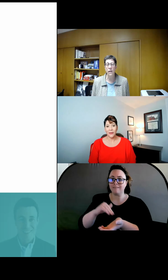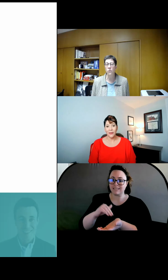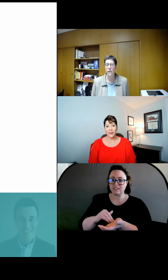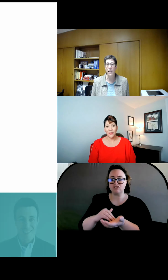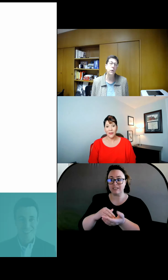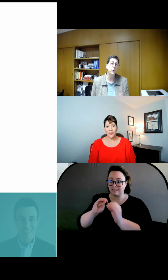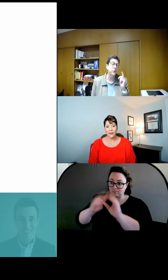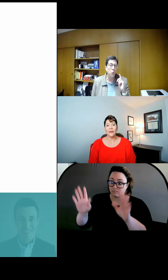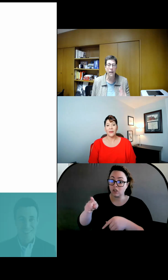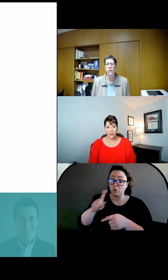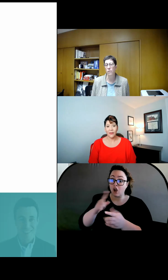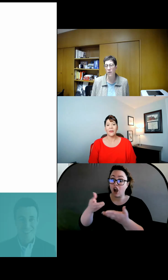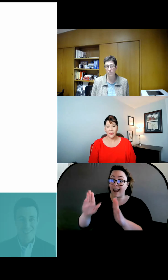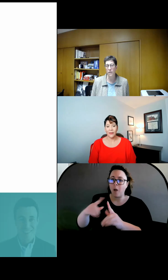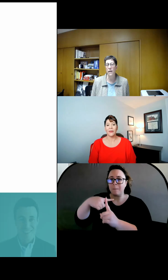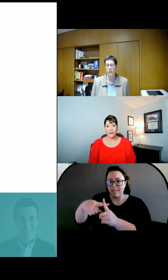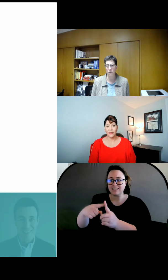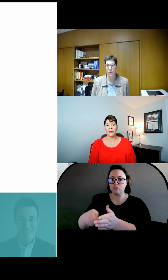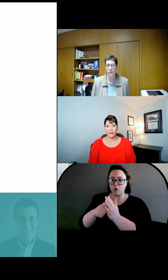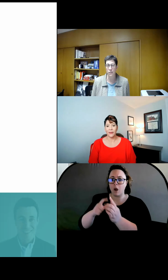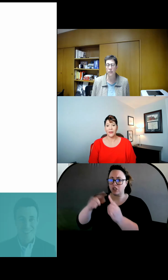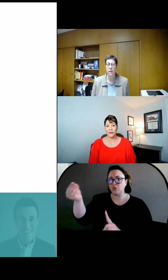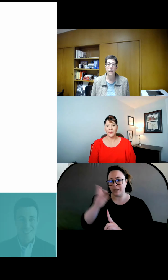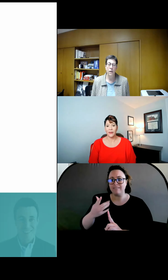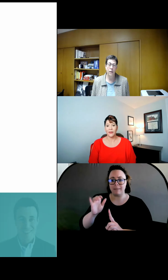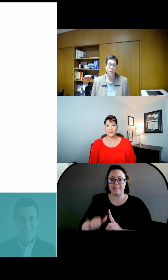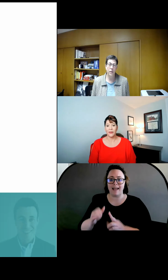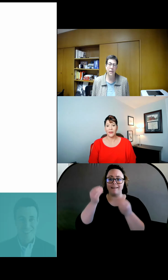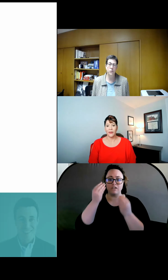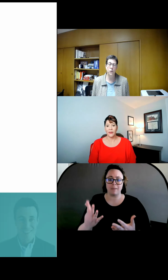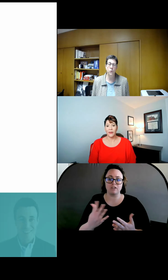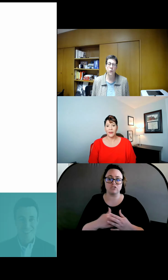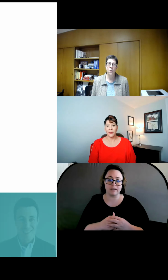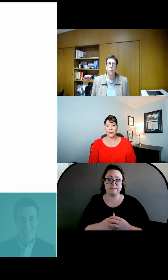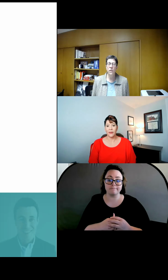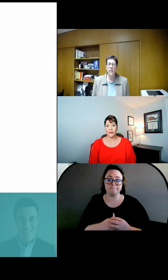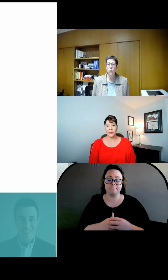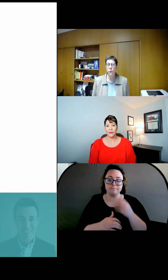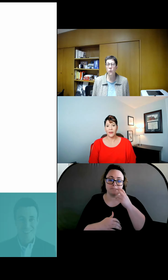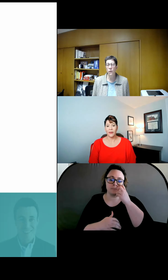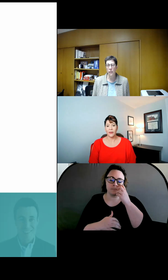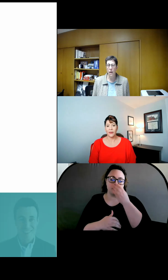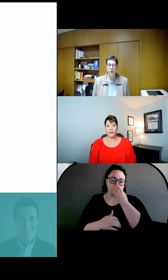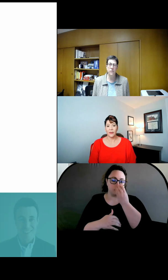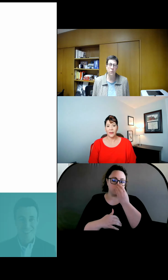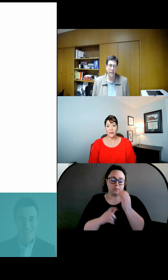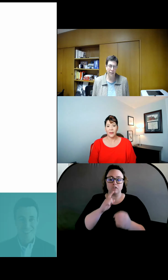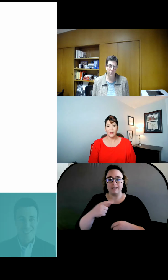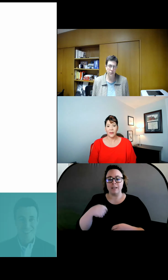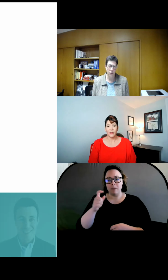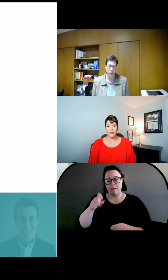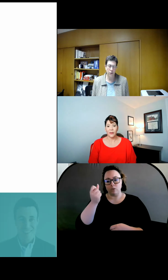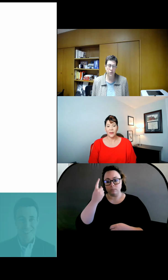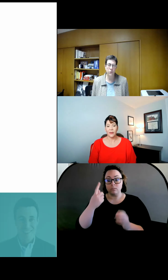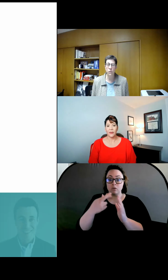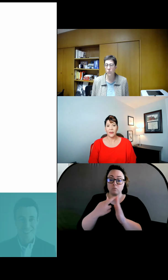are not only allowed, you are required to provide me that information. And so really knowing what the laws and